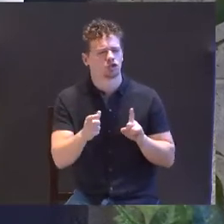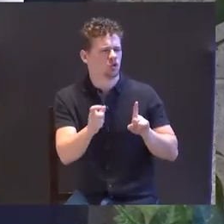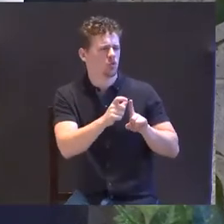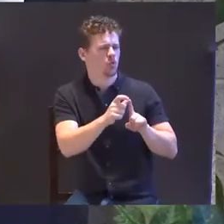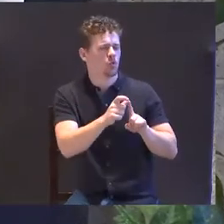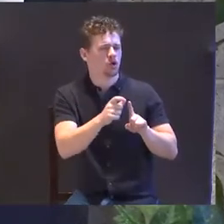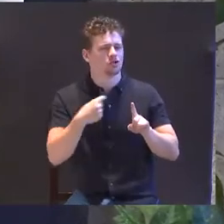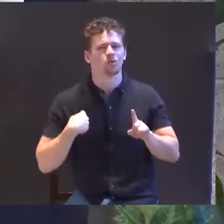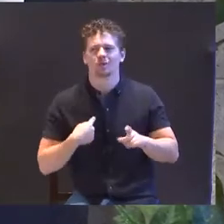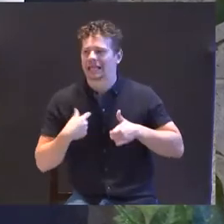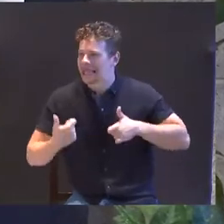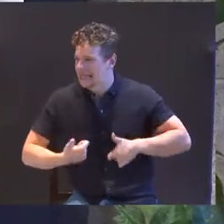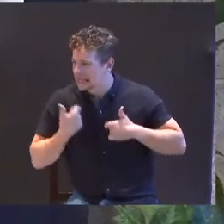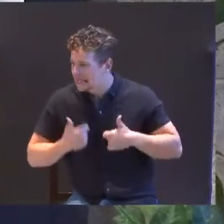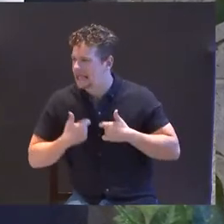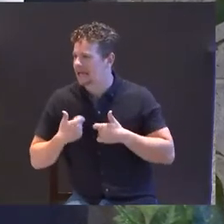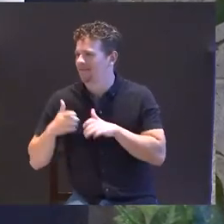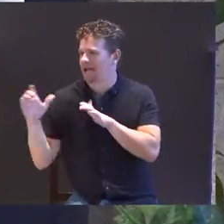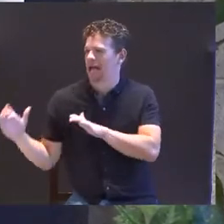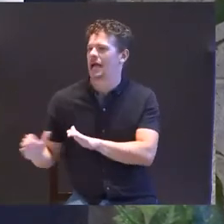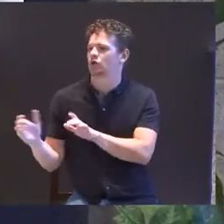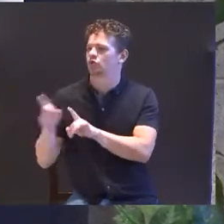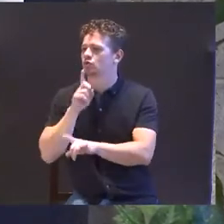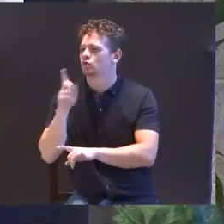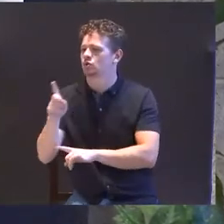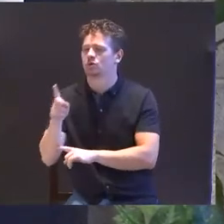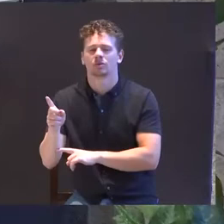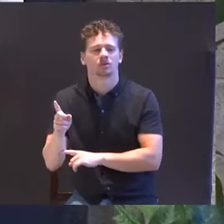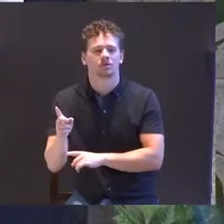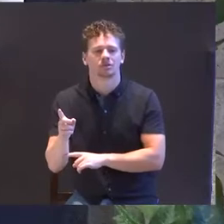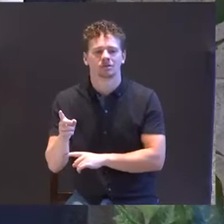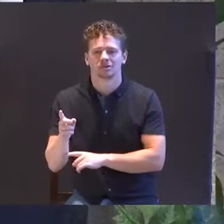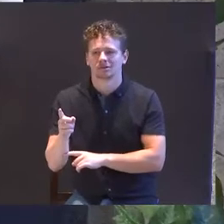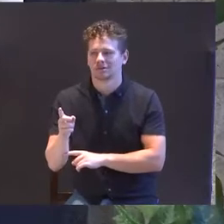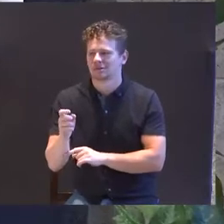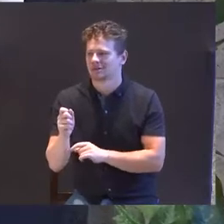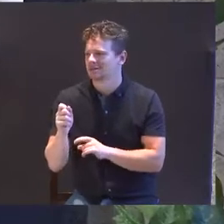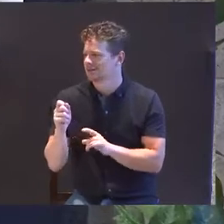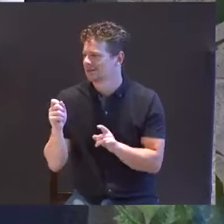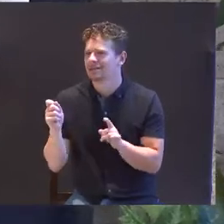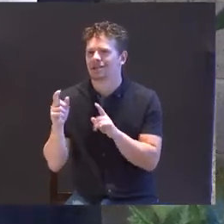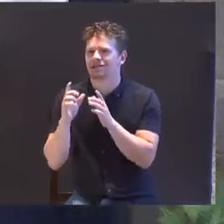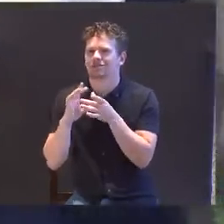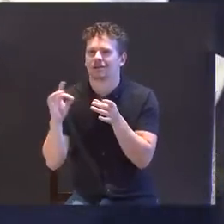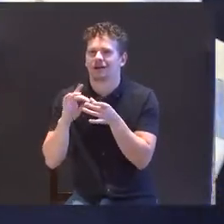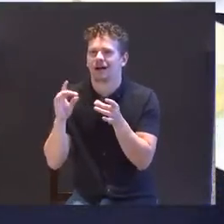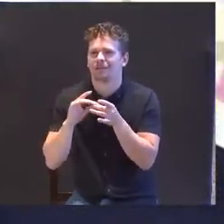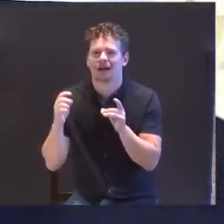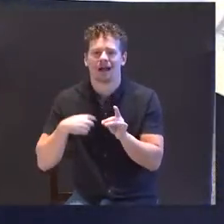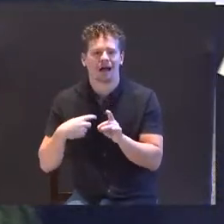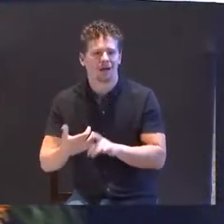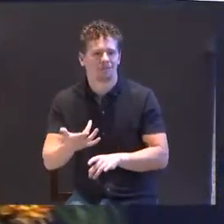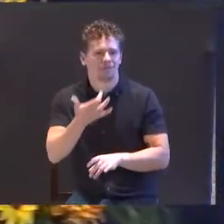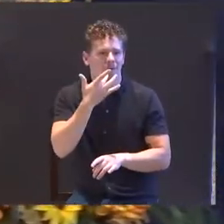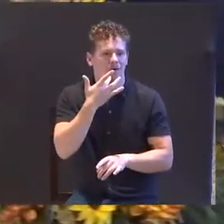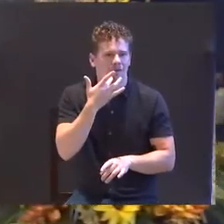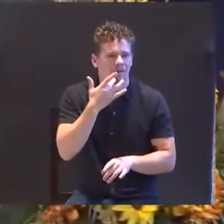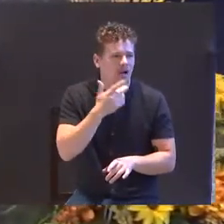you've often heard, I'd rather see a good sermon any day than hear one. Please don't use that against me, okay? But